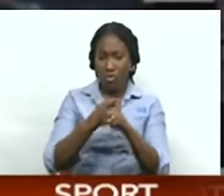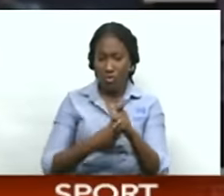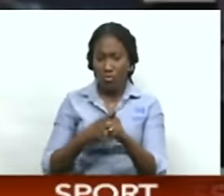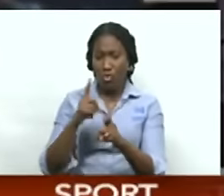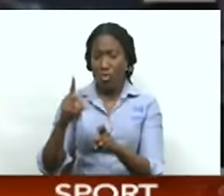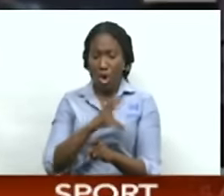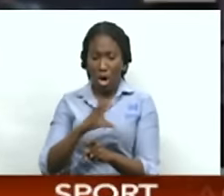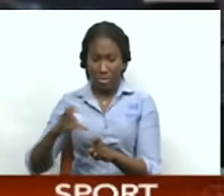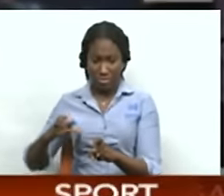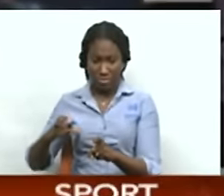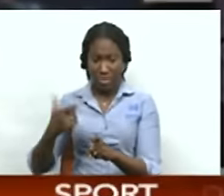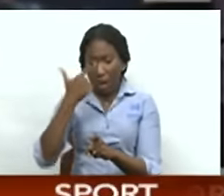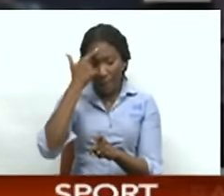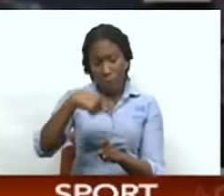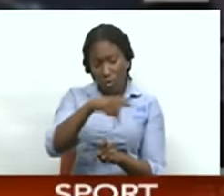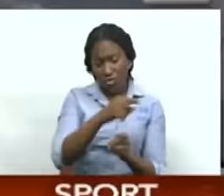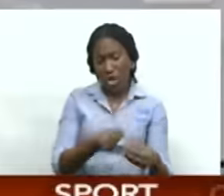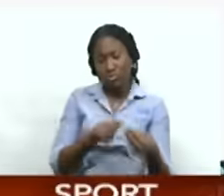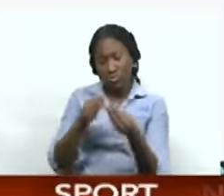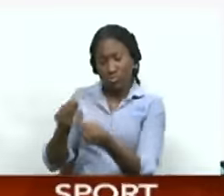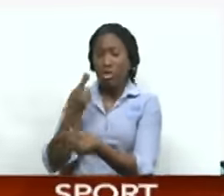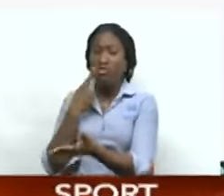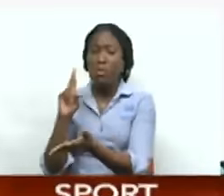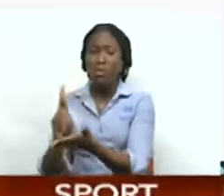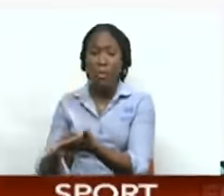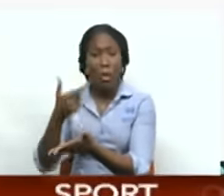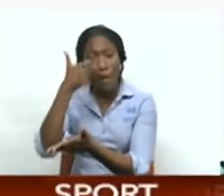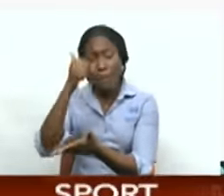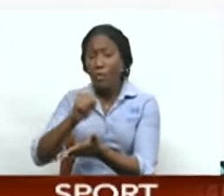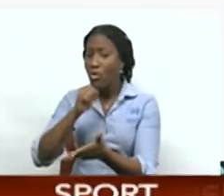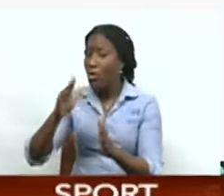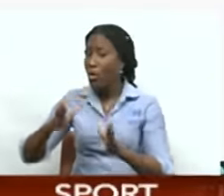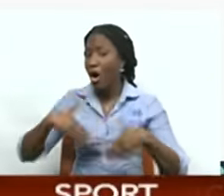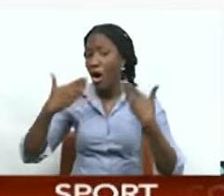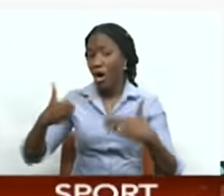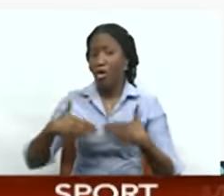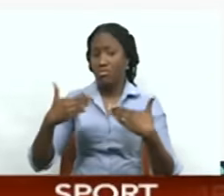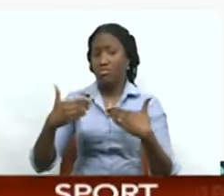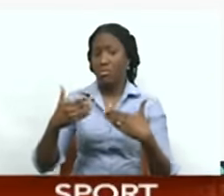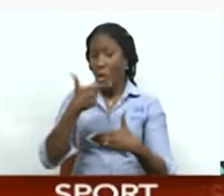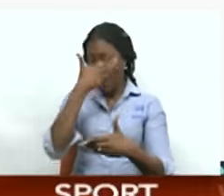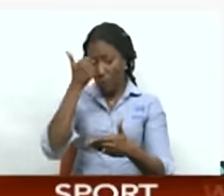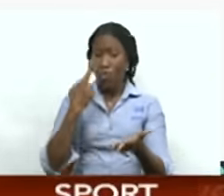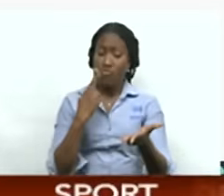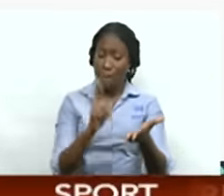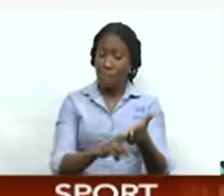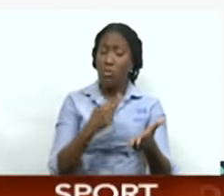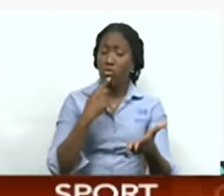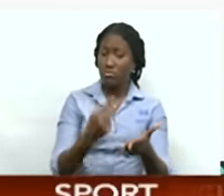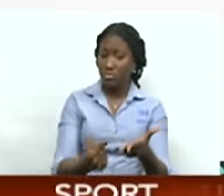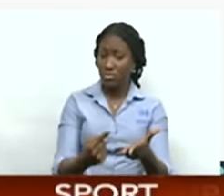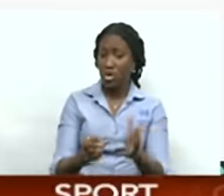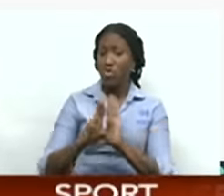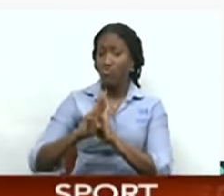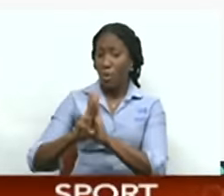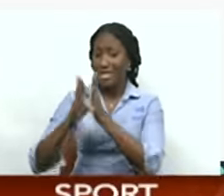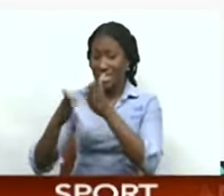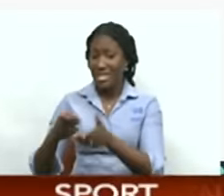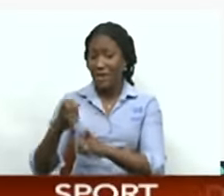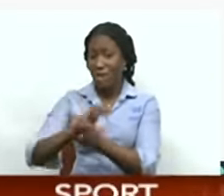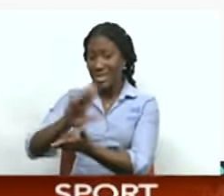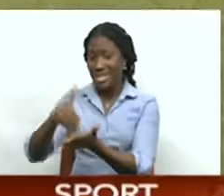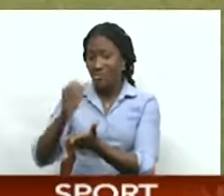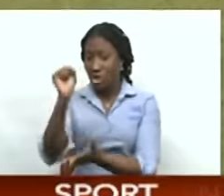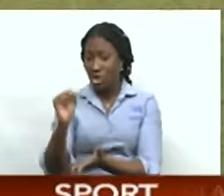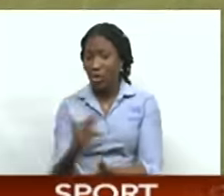on protests involving both institutions. The report found that the presence of representatives from the Central, South, and North zones on both